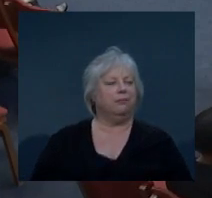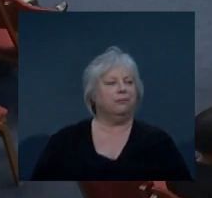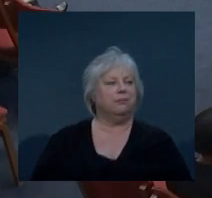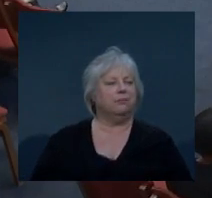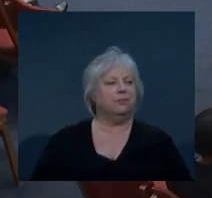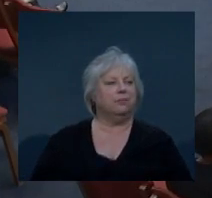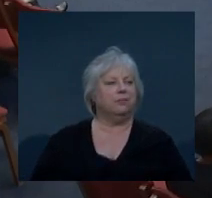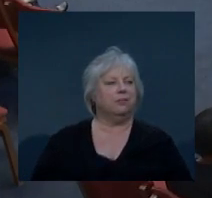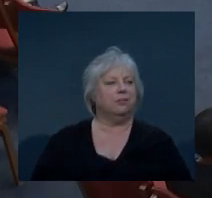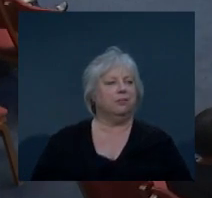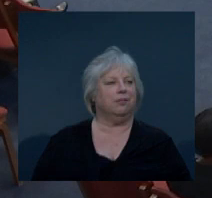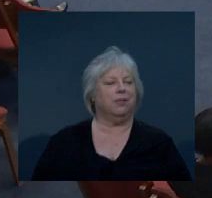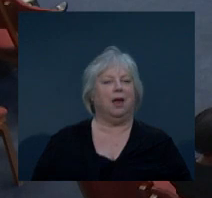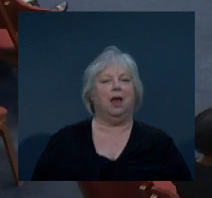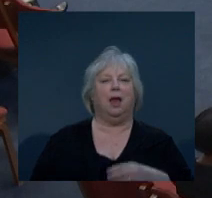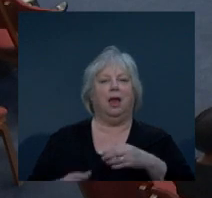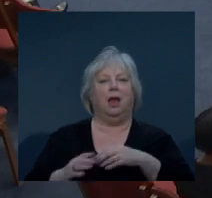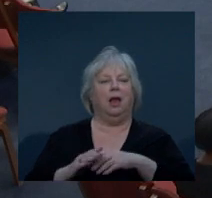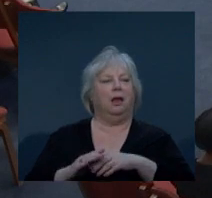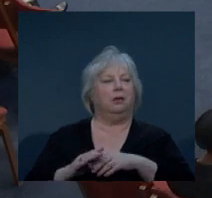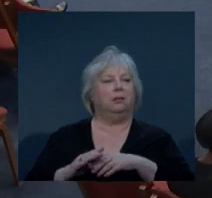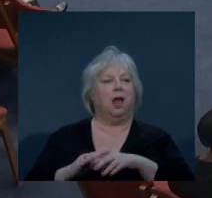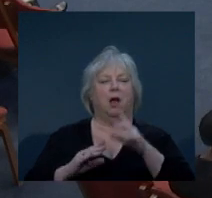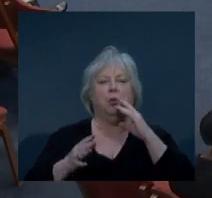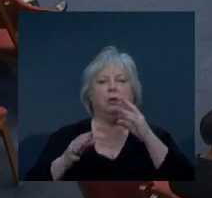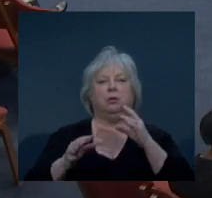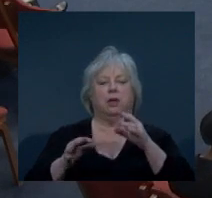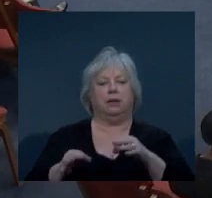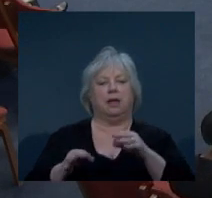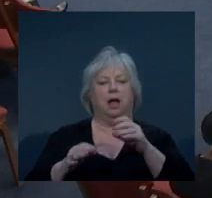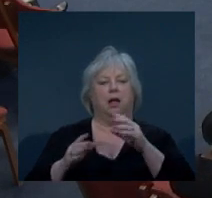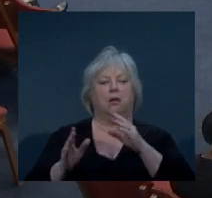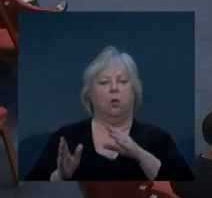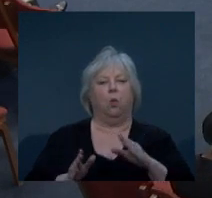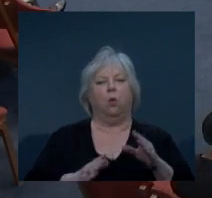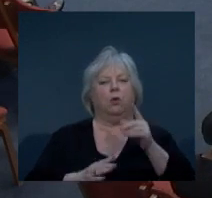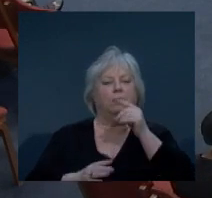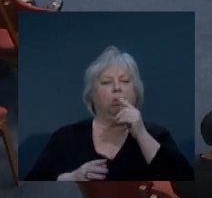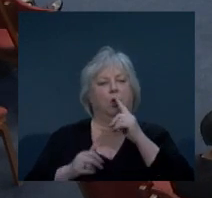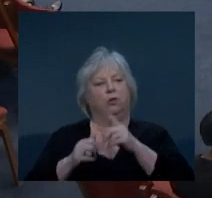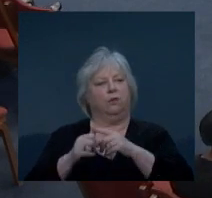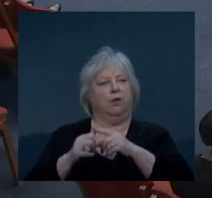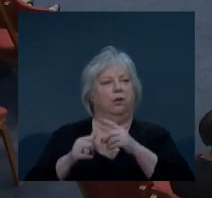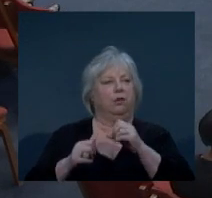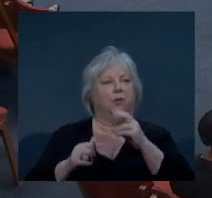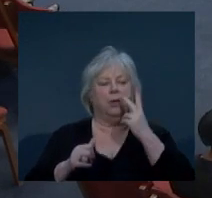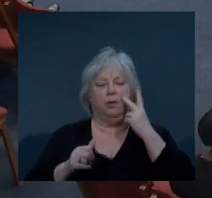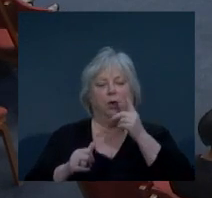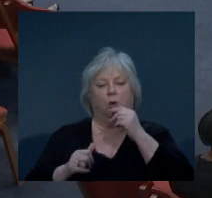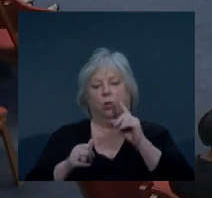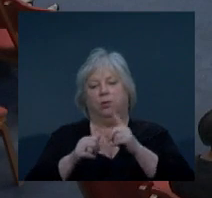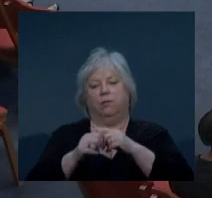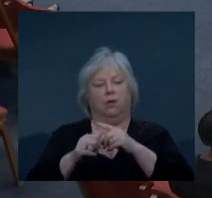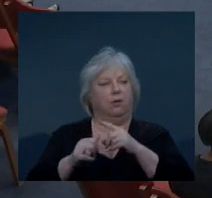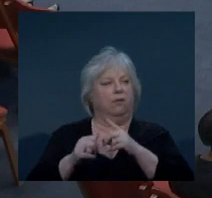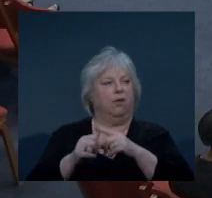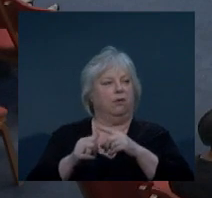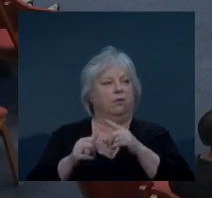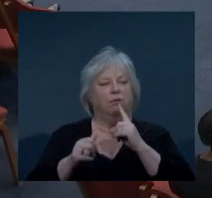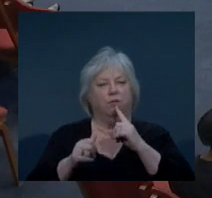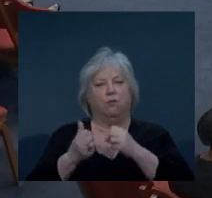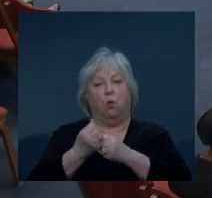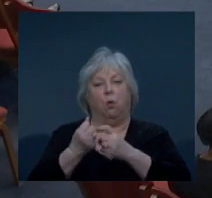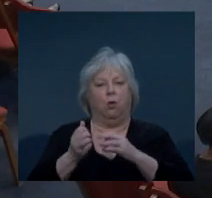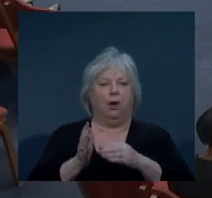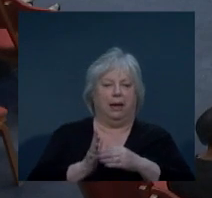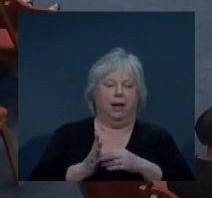And I'll look in who's in the order of who goes first, rather than just the bishop. So I'm going to look at see who was first, whether it's the for or